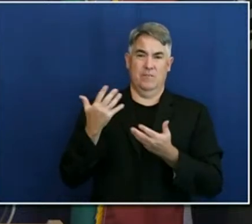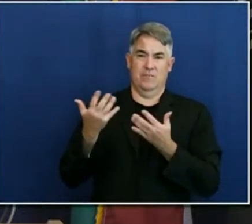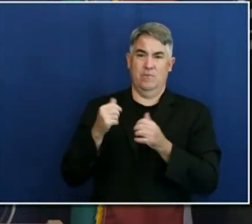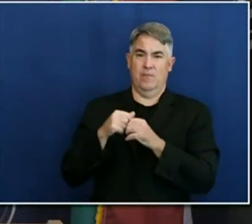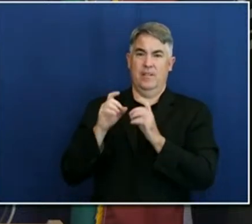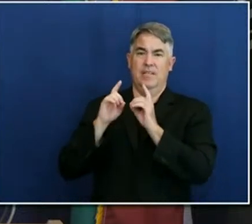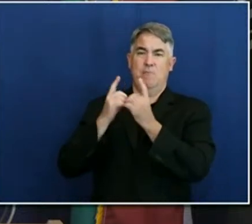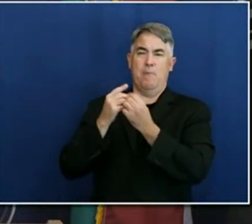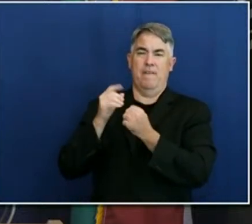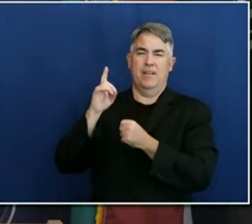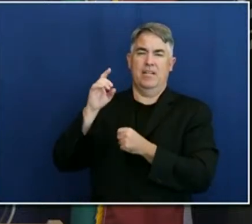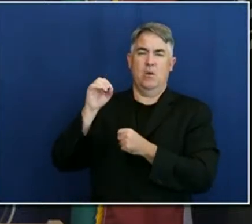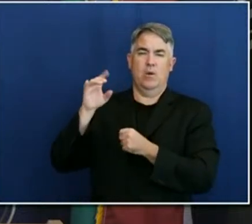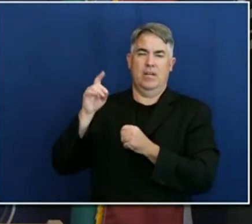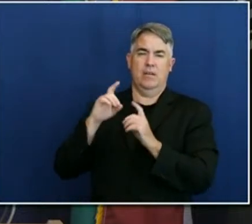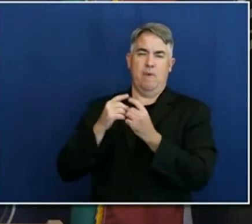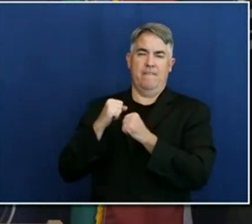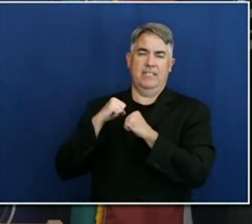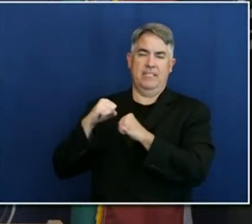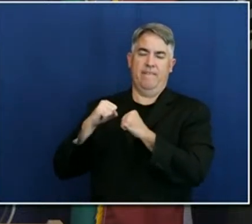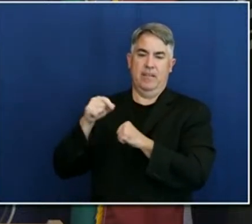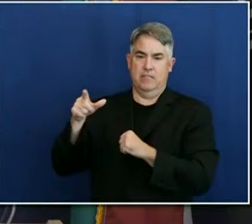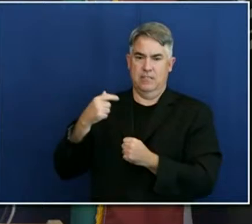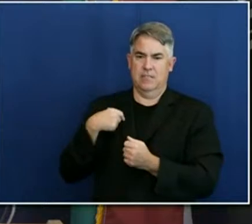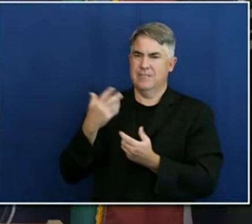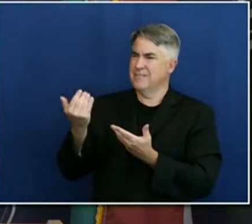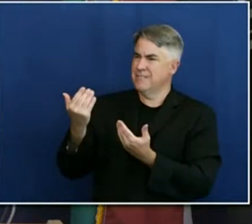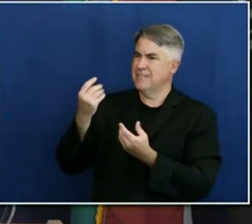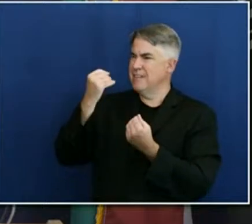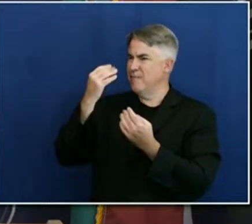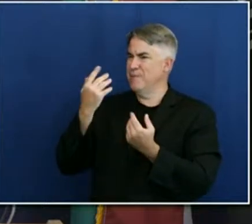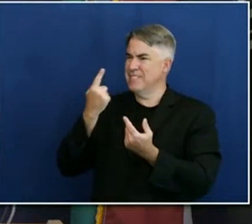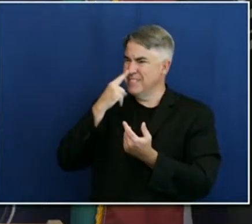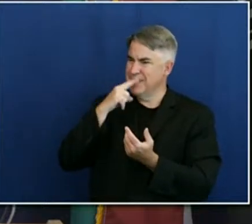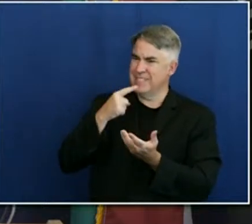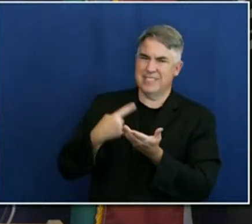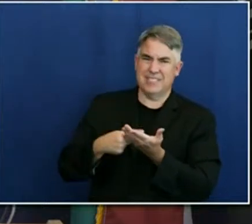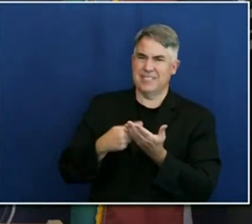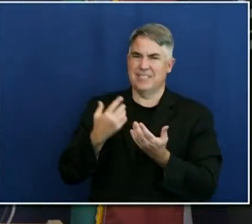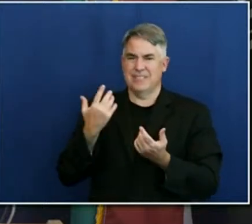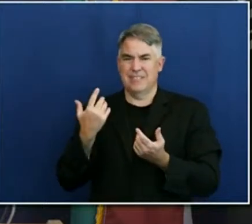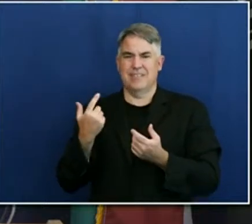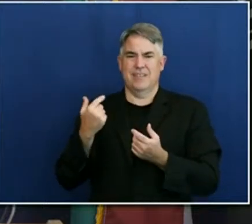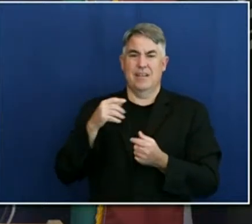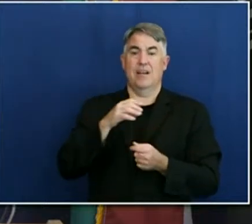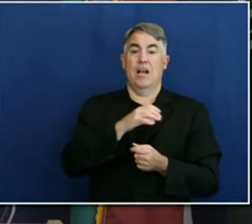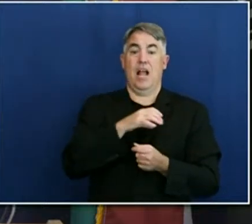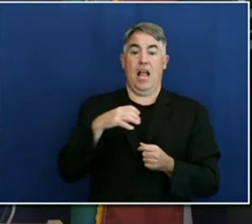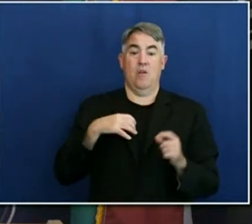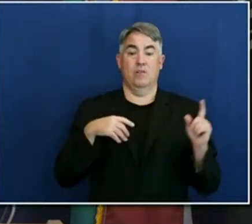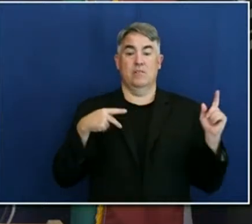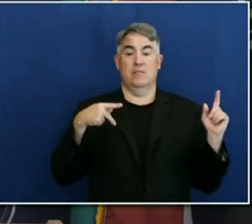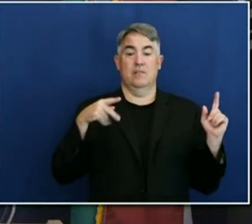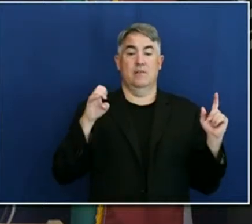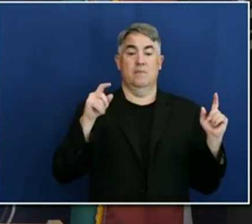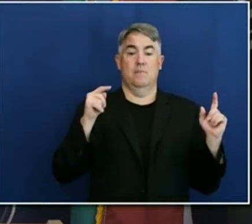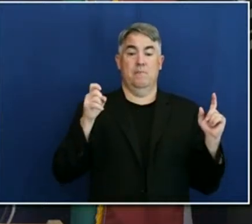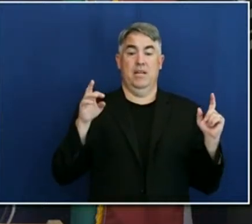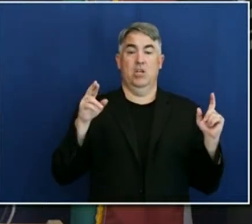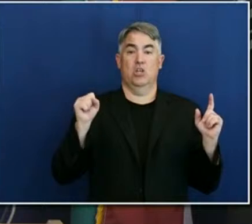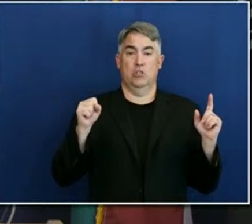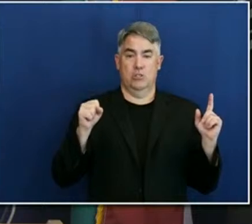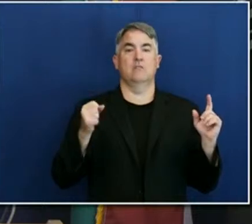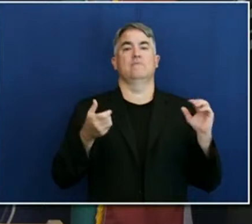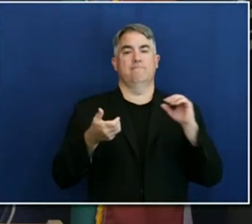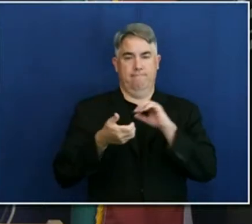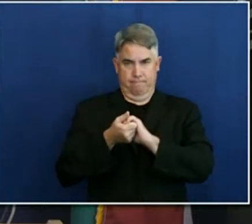numbers, and very grateful to Congressman Scott Peters and his team for their work and help, and we expect in the coming